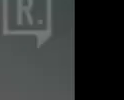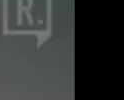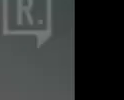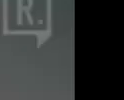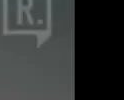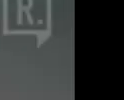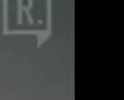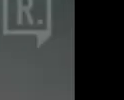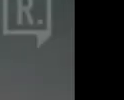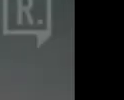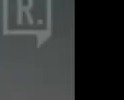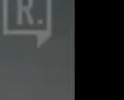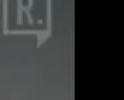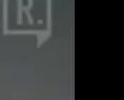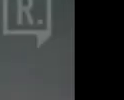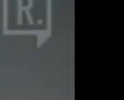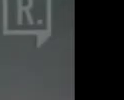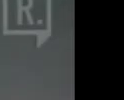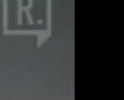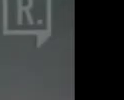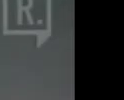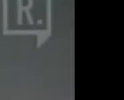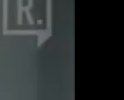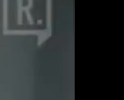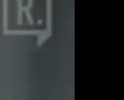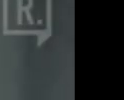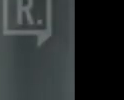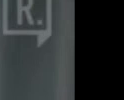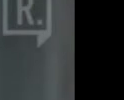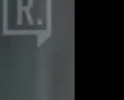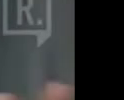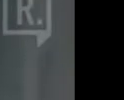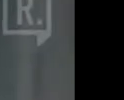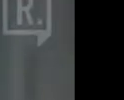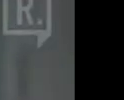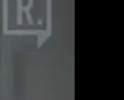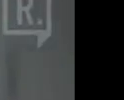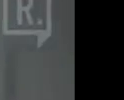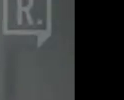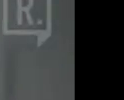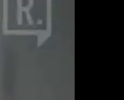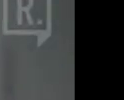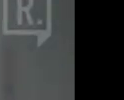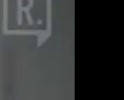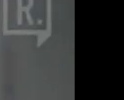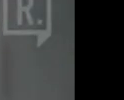company, from tractors to laptops to phones to clothing, saying, send us back the materials and we'll make them. The average Western consumer owns